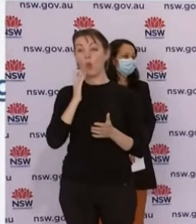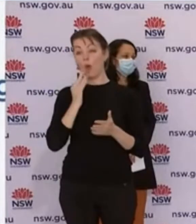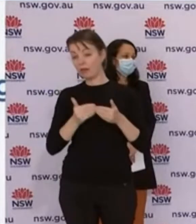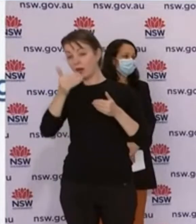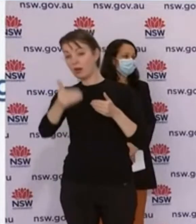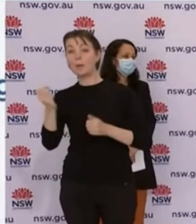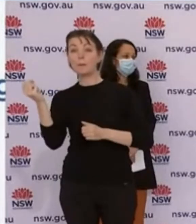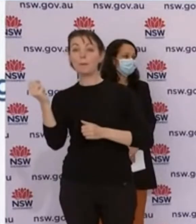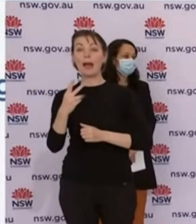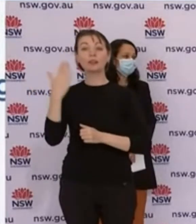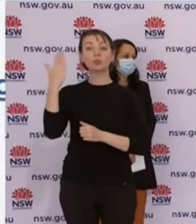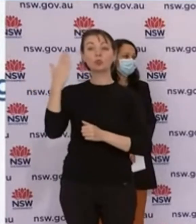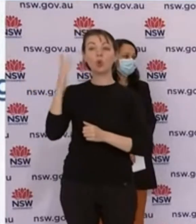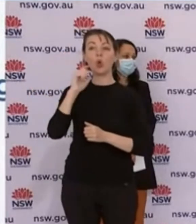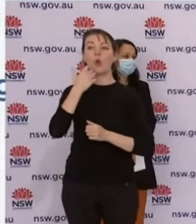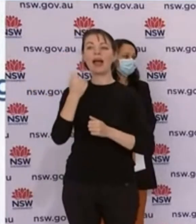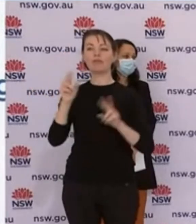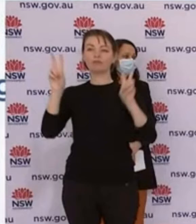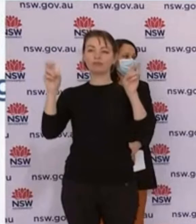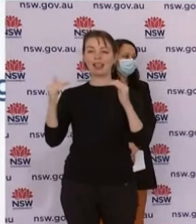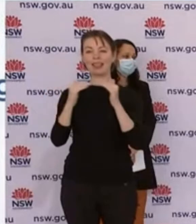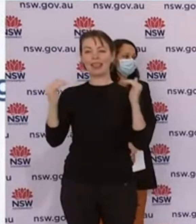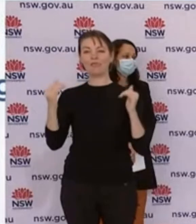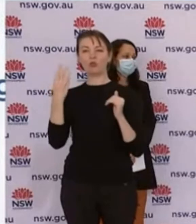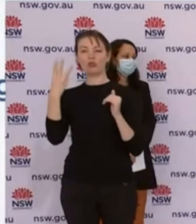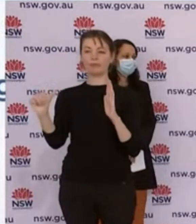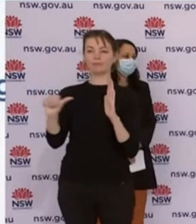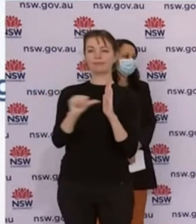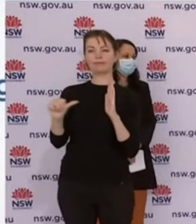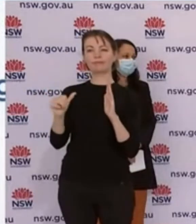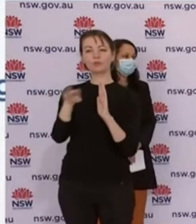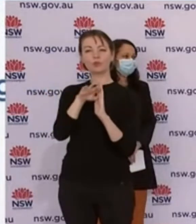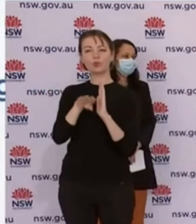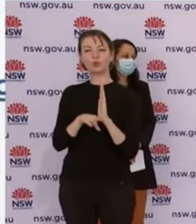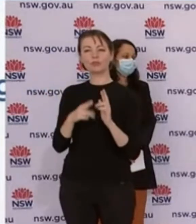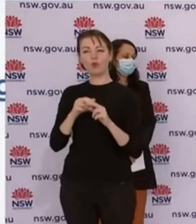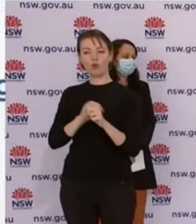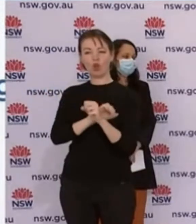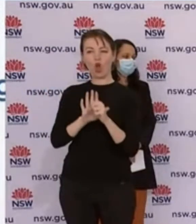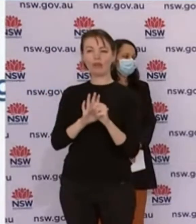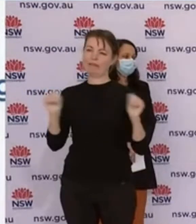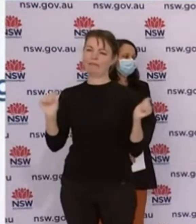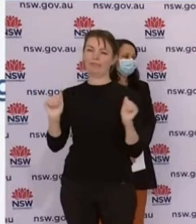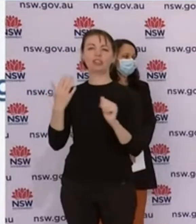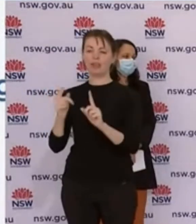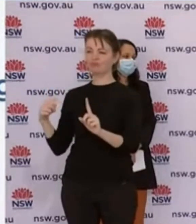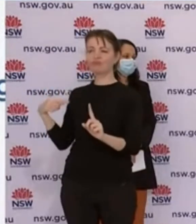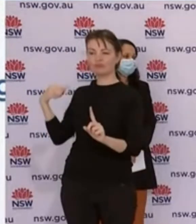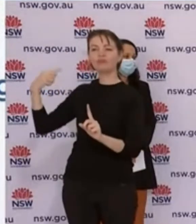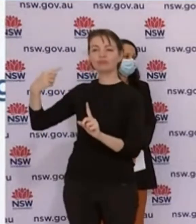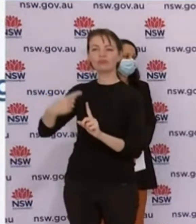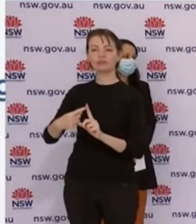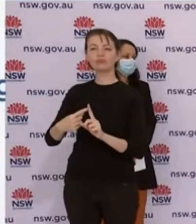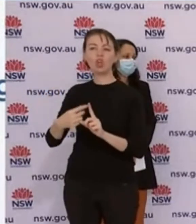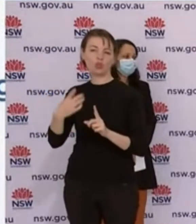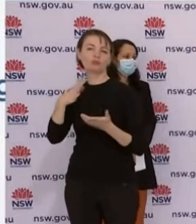will be on our Level 3 COVID restrictions. Again, these are settings that our school communities are used to. We've had them in place before. So what